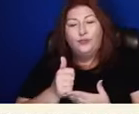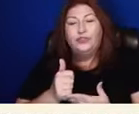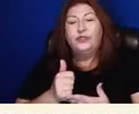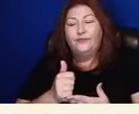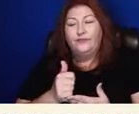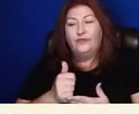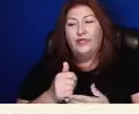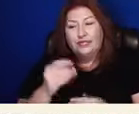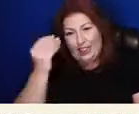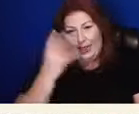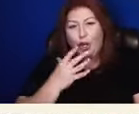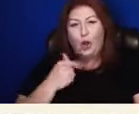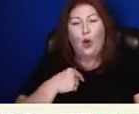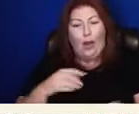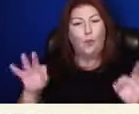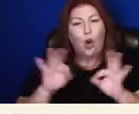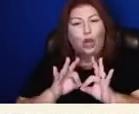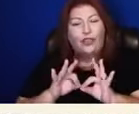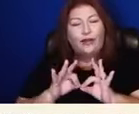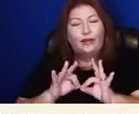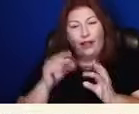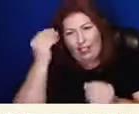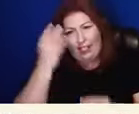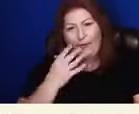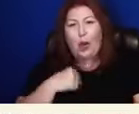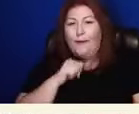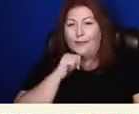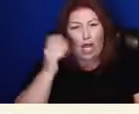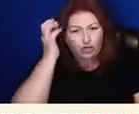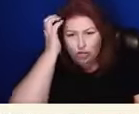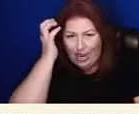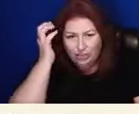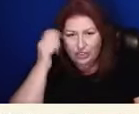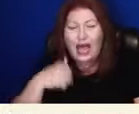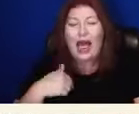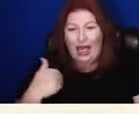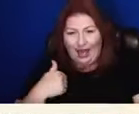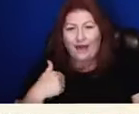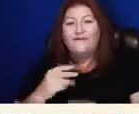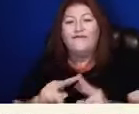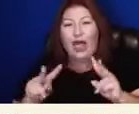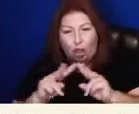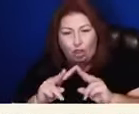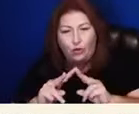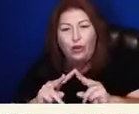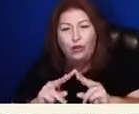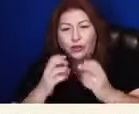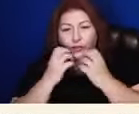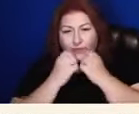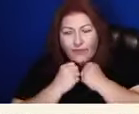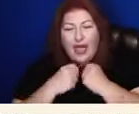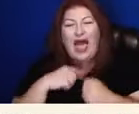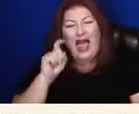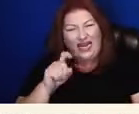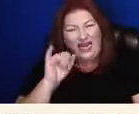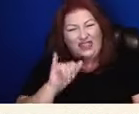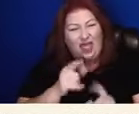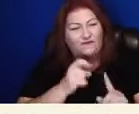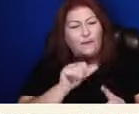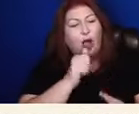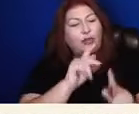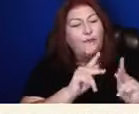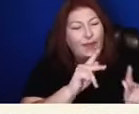let me know that I'm worthy. Let me know that I'm not a piece of trash, that I do have value. You know, I needed that reflected from other people. I needed to